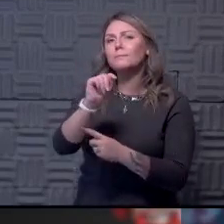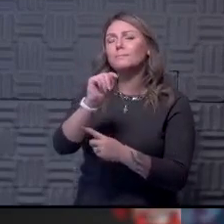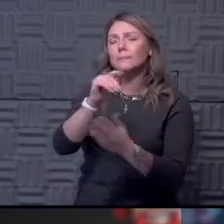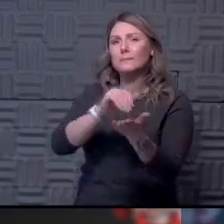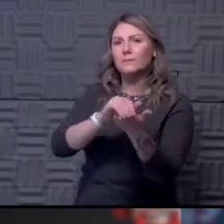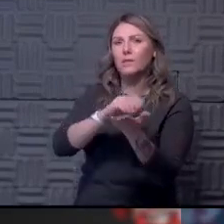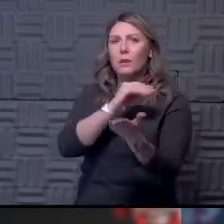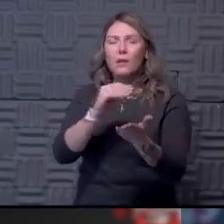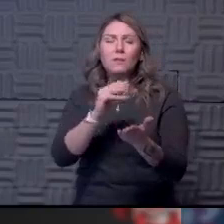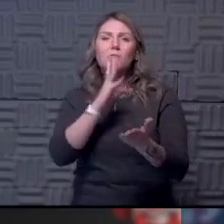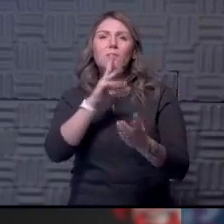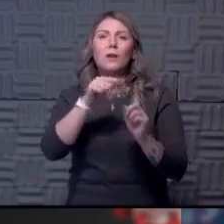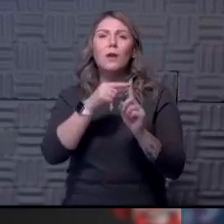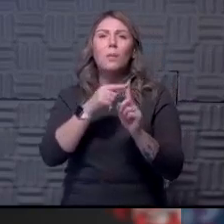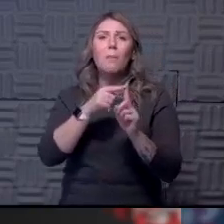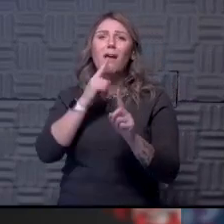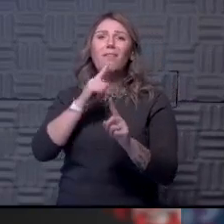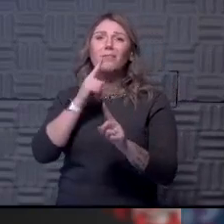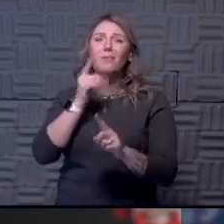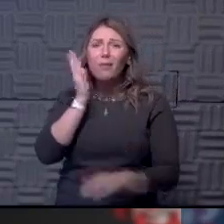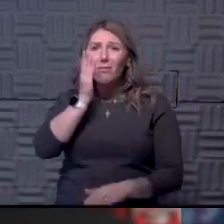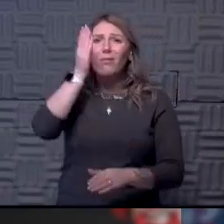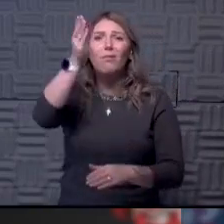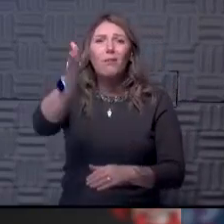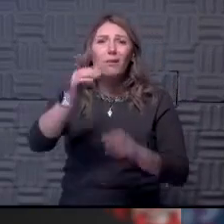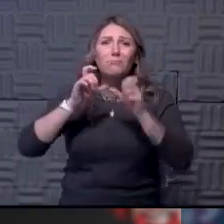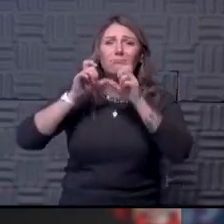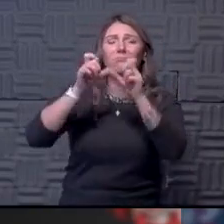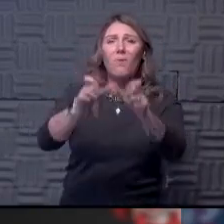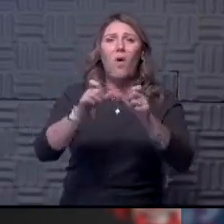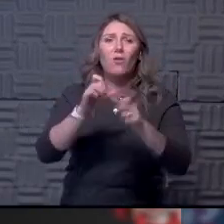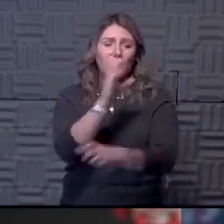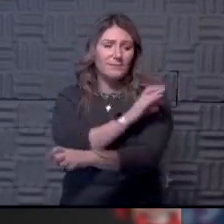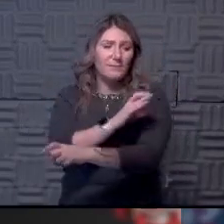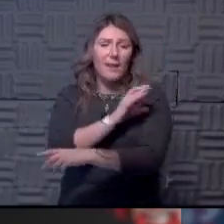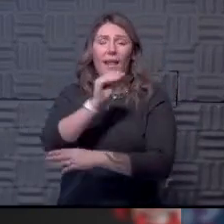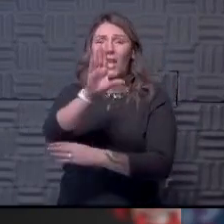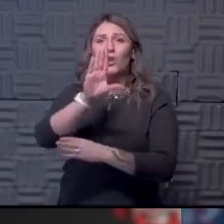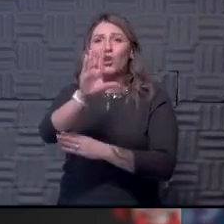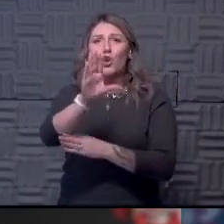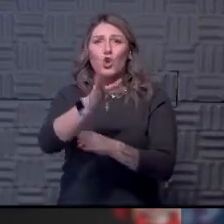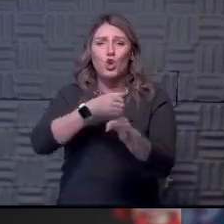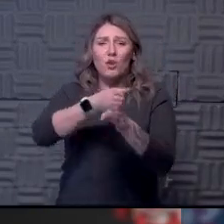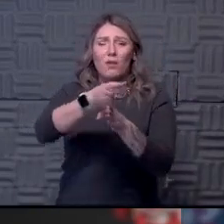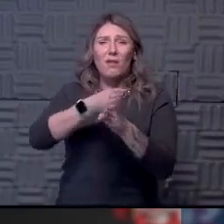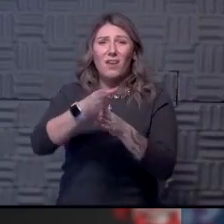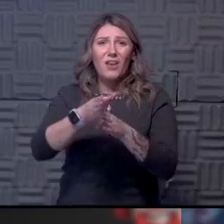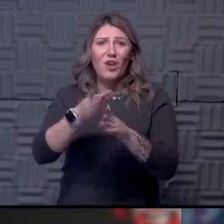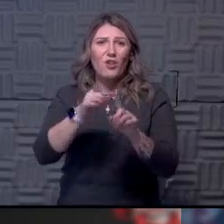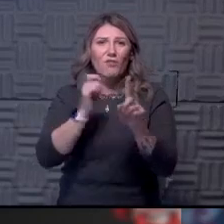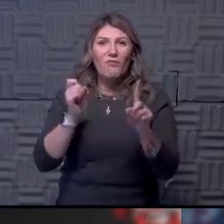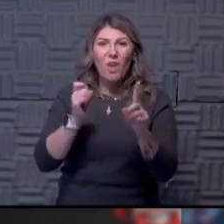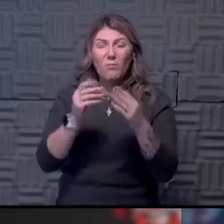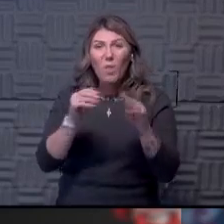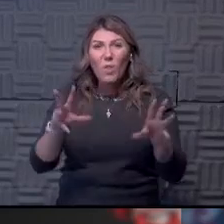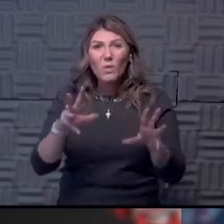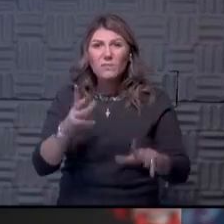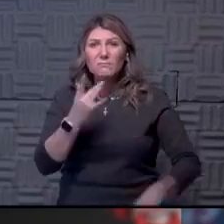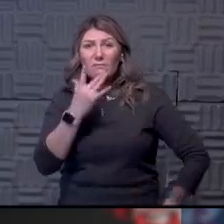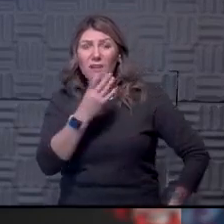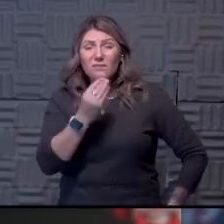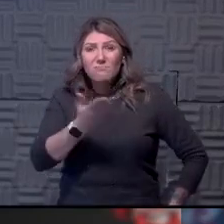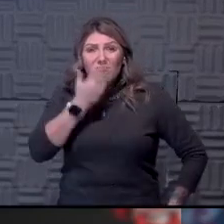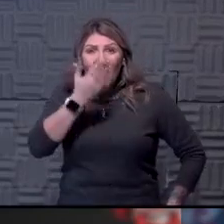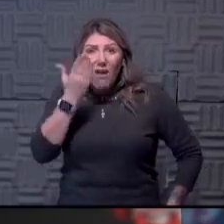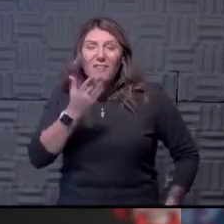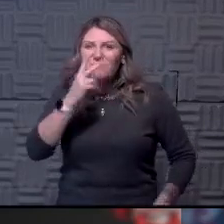about the Long Haulers Clinic and especially about her area around the loss of the sense of taste and the sense of smell. So